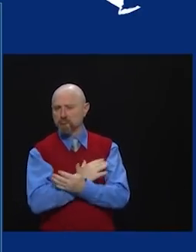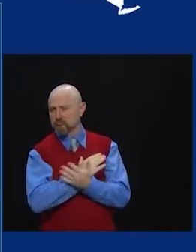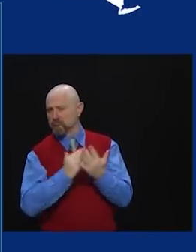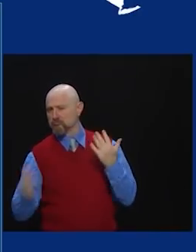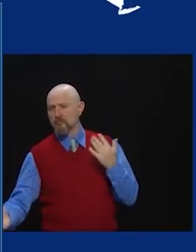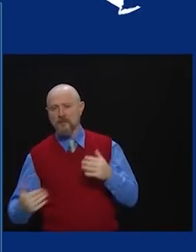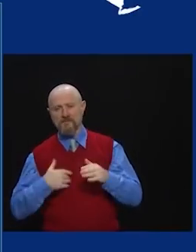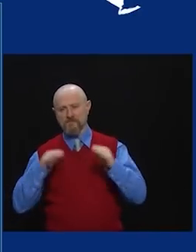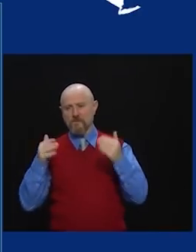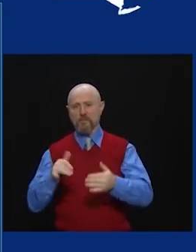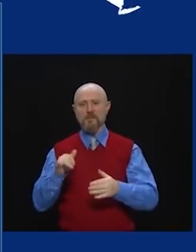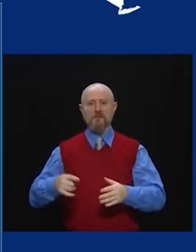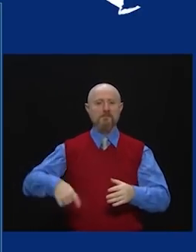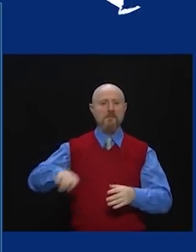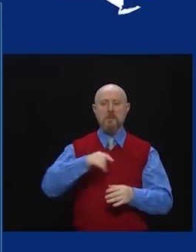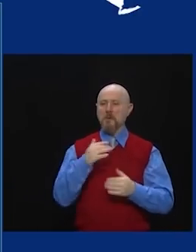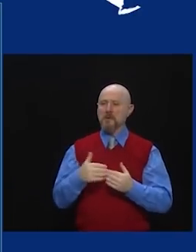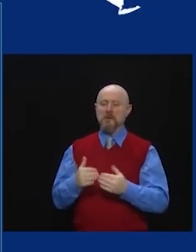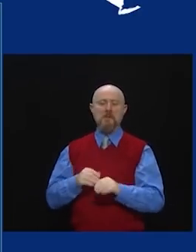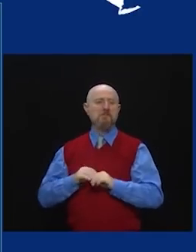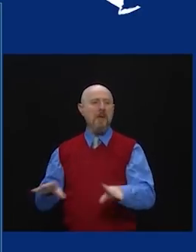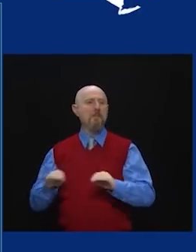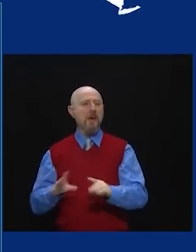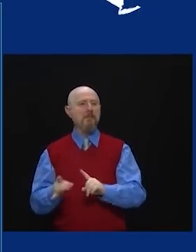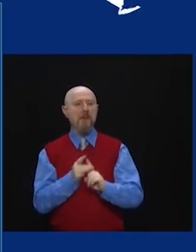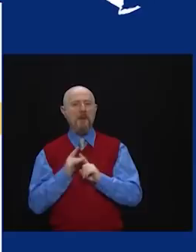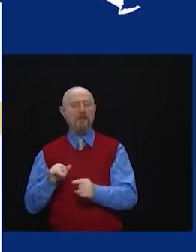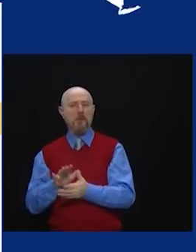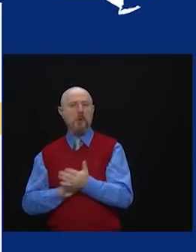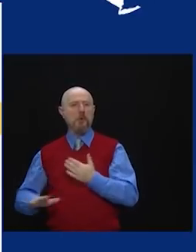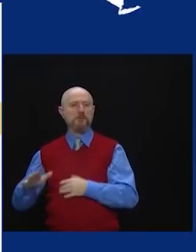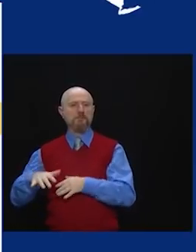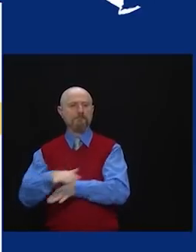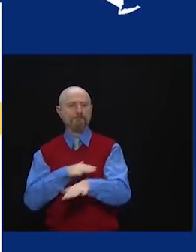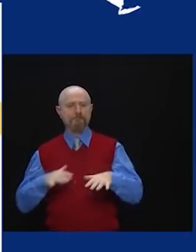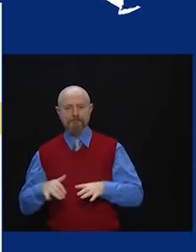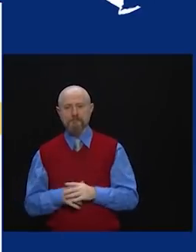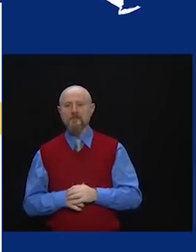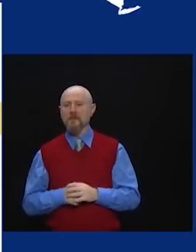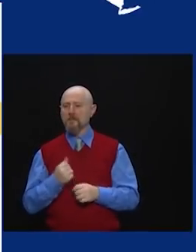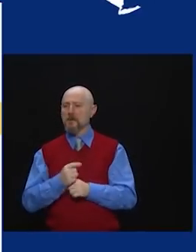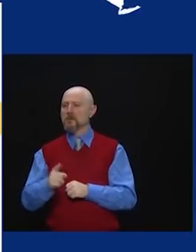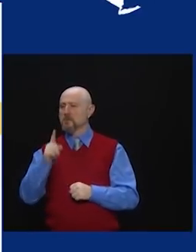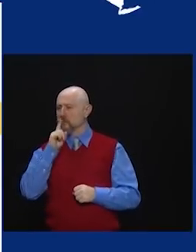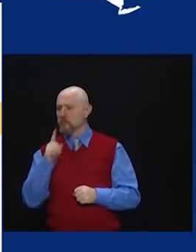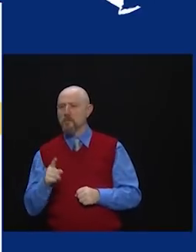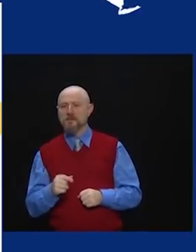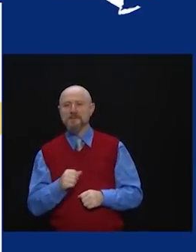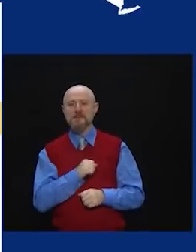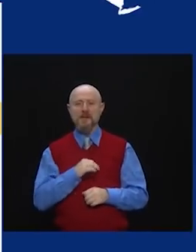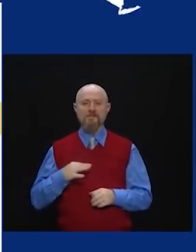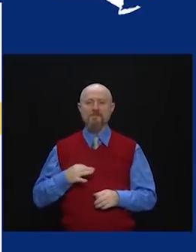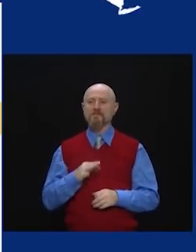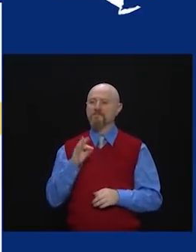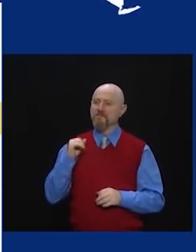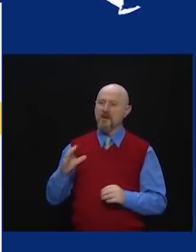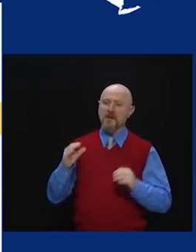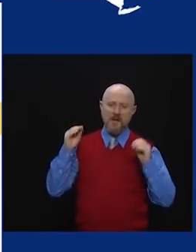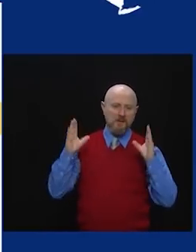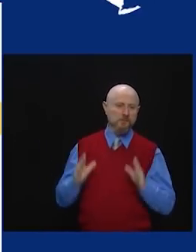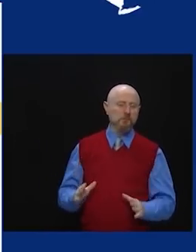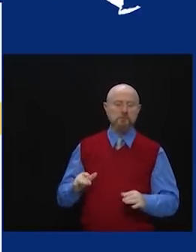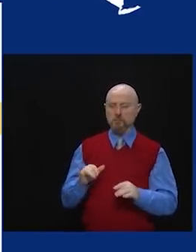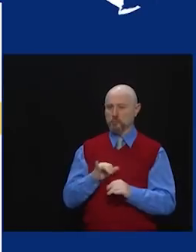college campuses, and we want to keep them safe, as well as the people who work on the campuses, the faculty, and everyone else. Also, it's